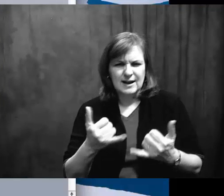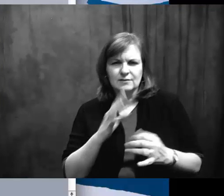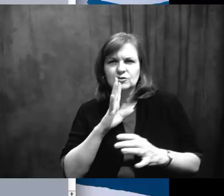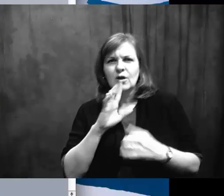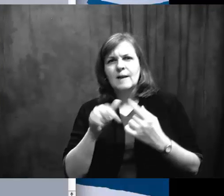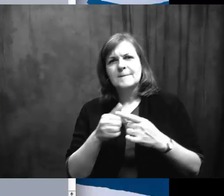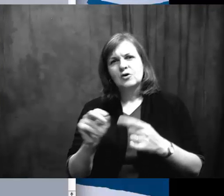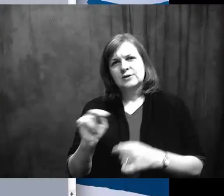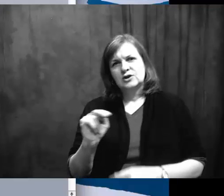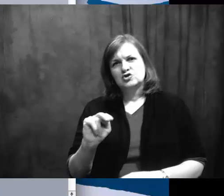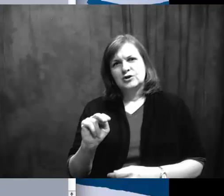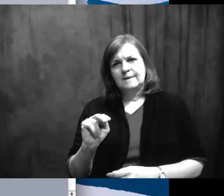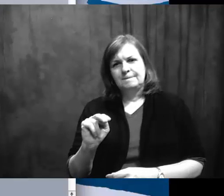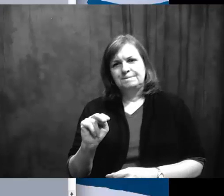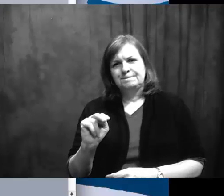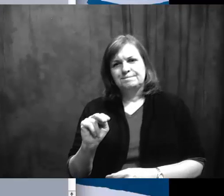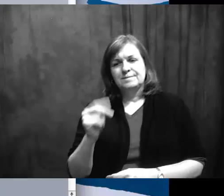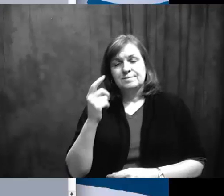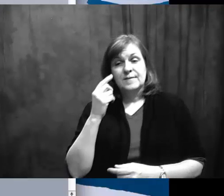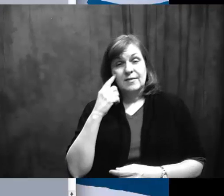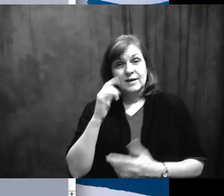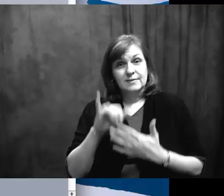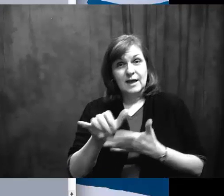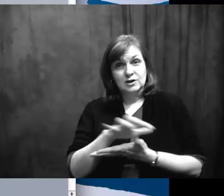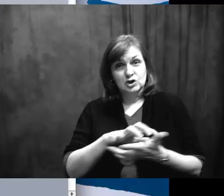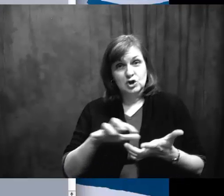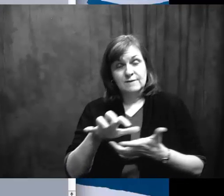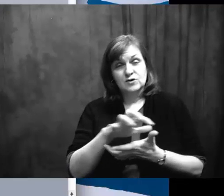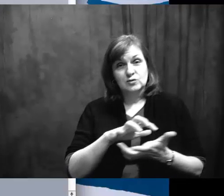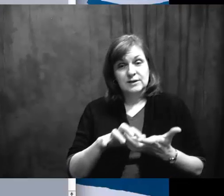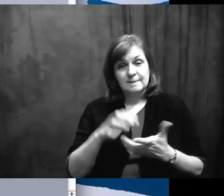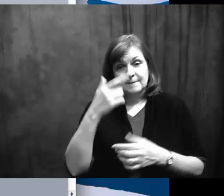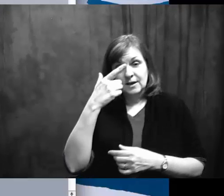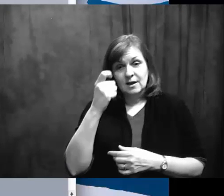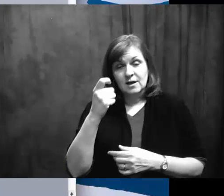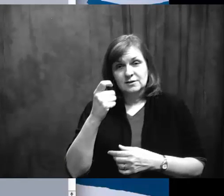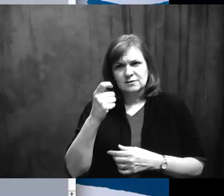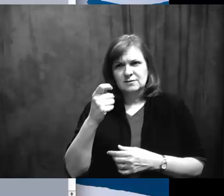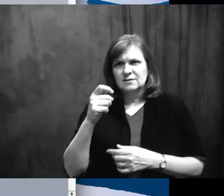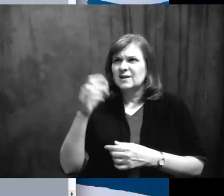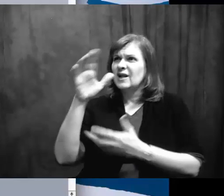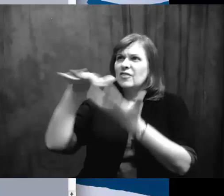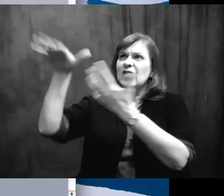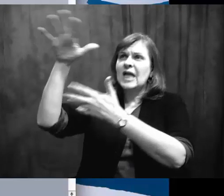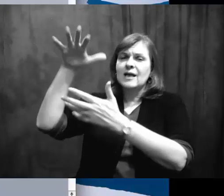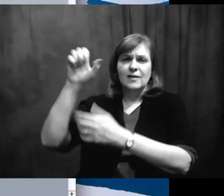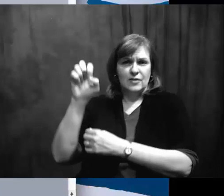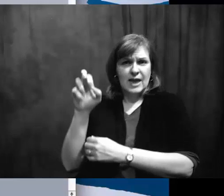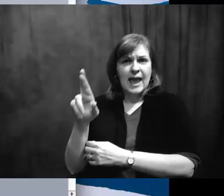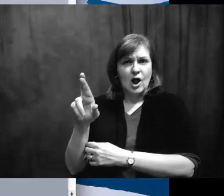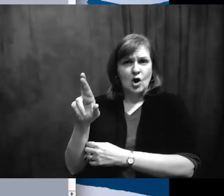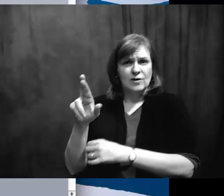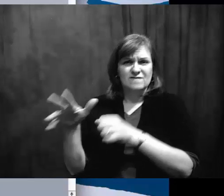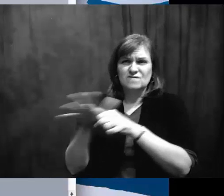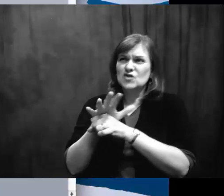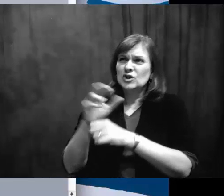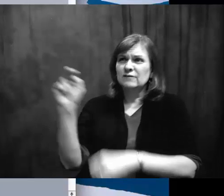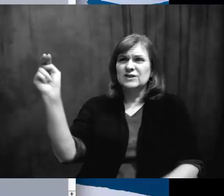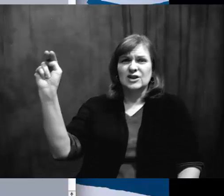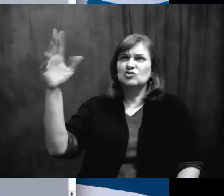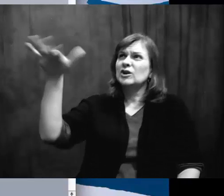on nitrogen for just 1 minute, I think this is often confusing to folks because our atmosphere is full of